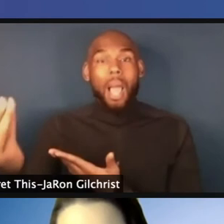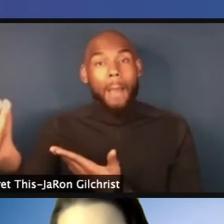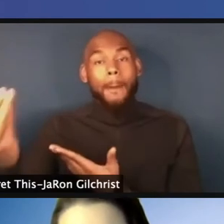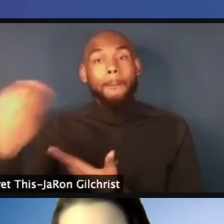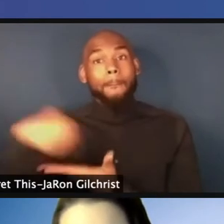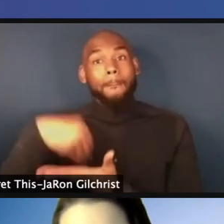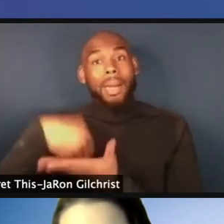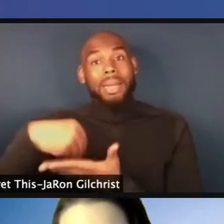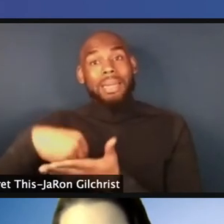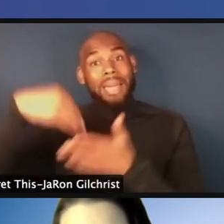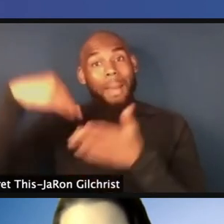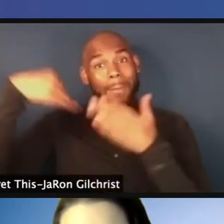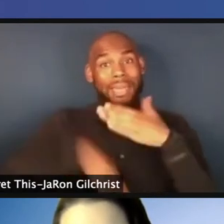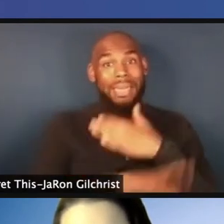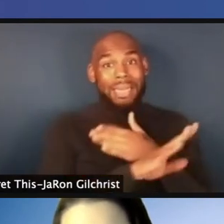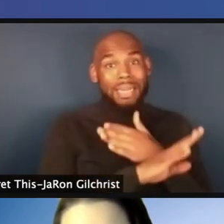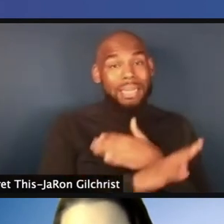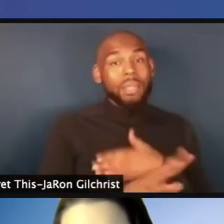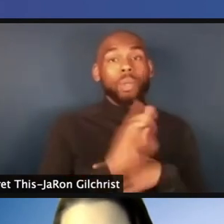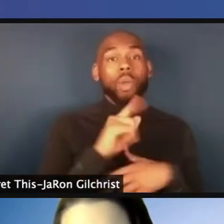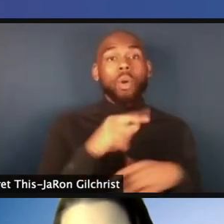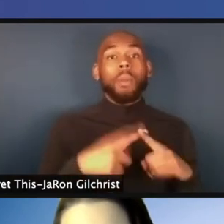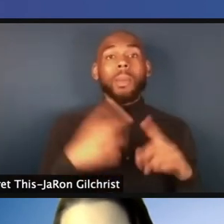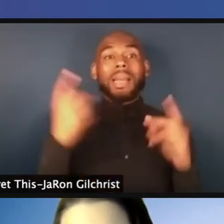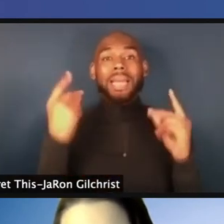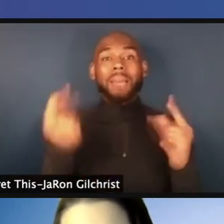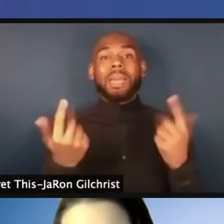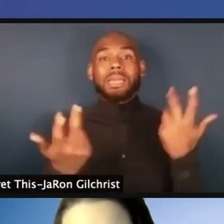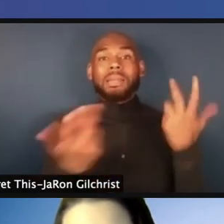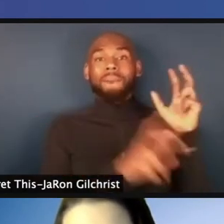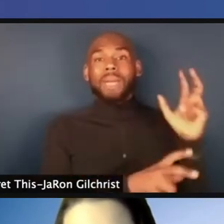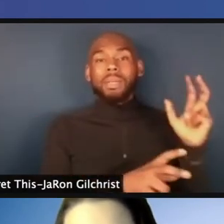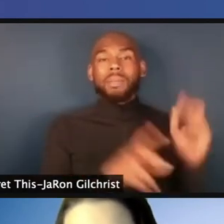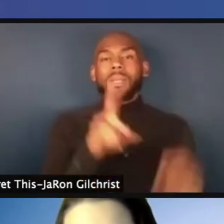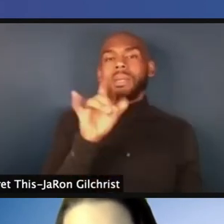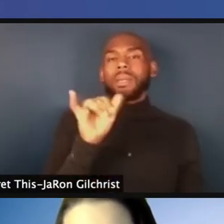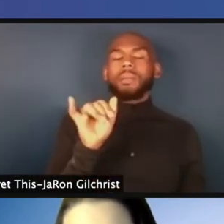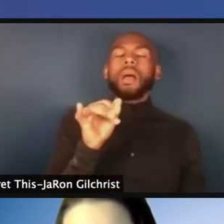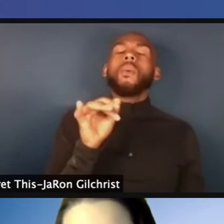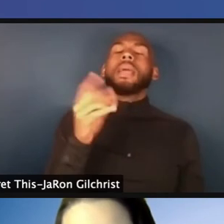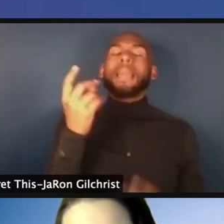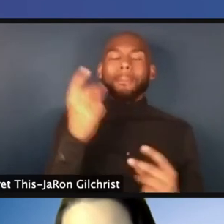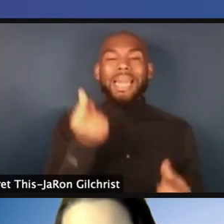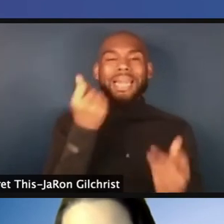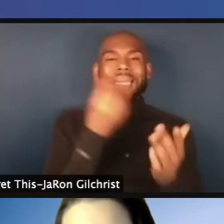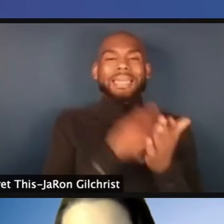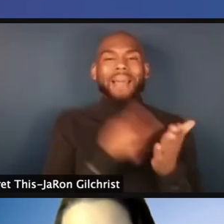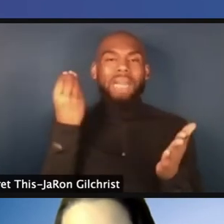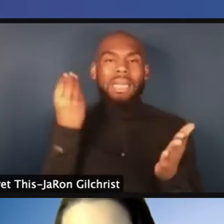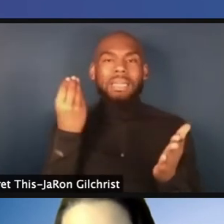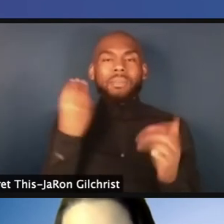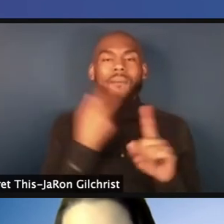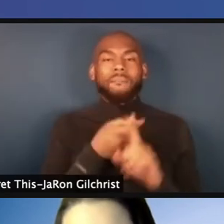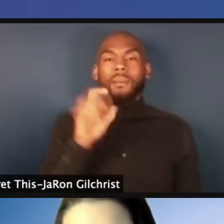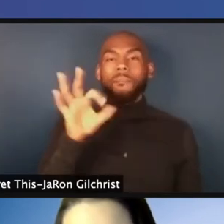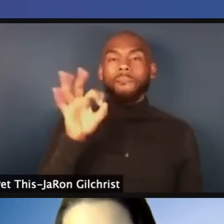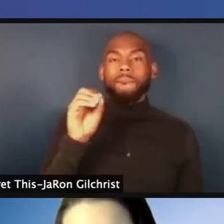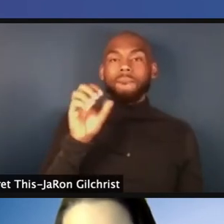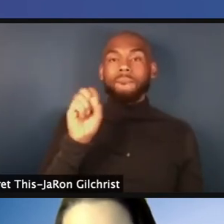in, we talk about immediate divestment from fossil fuel interests and sponsorships, because currently the arts culture